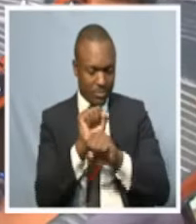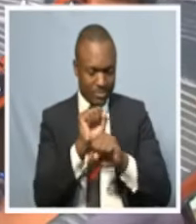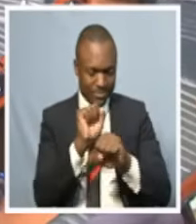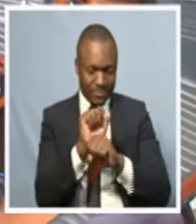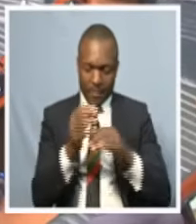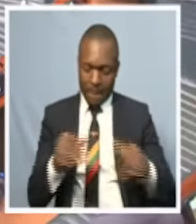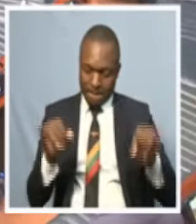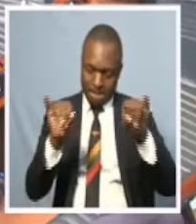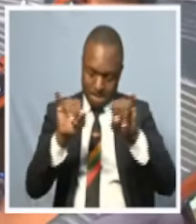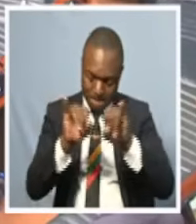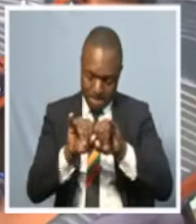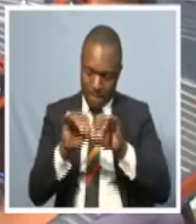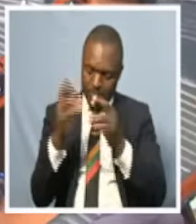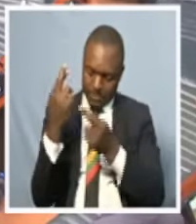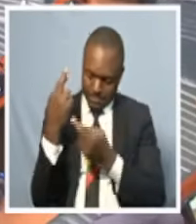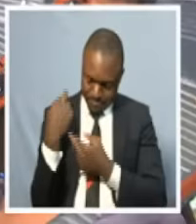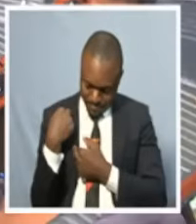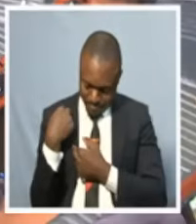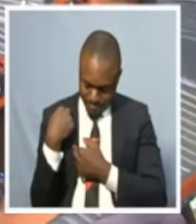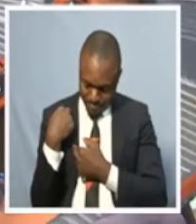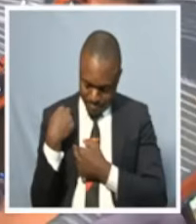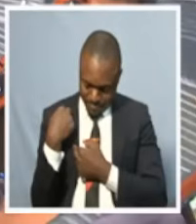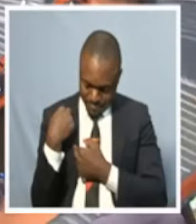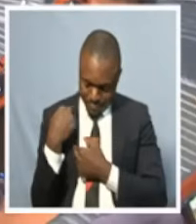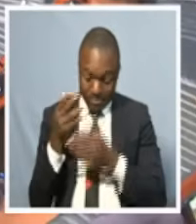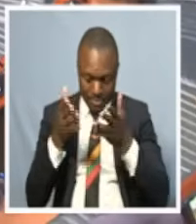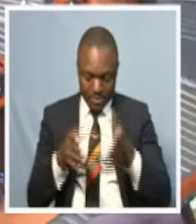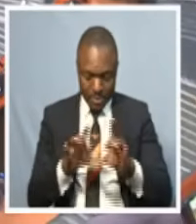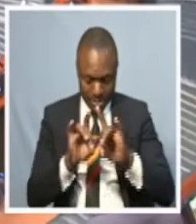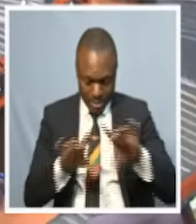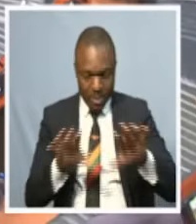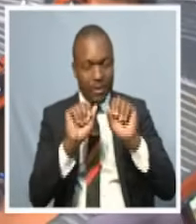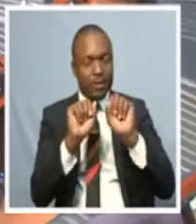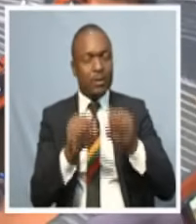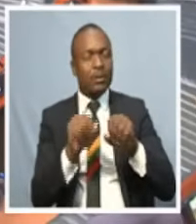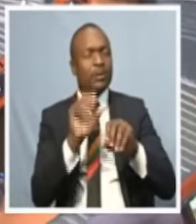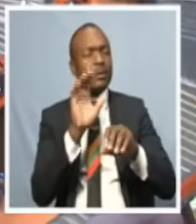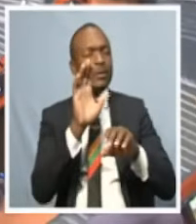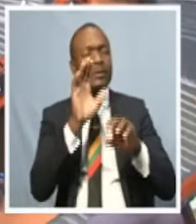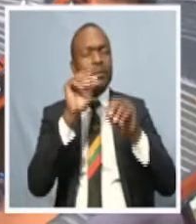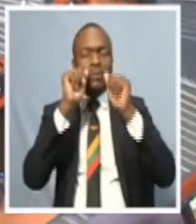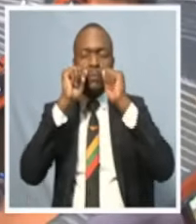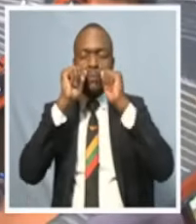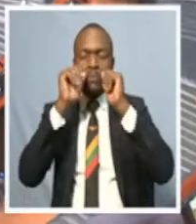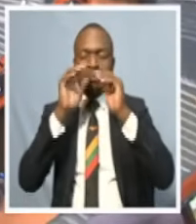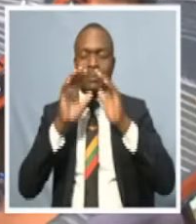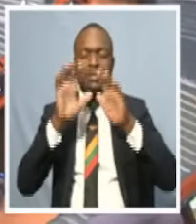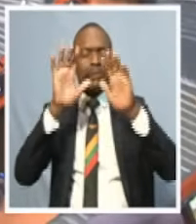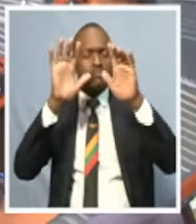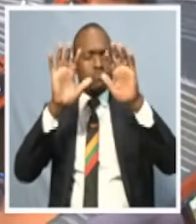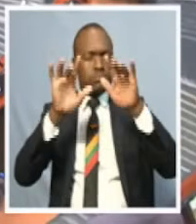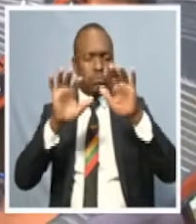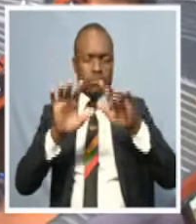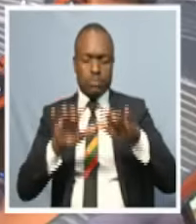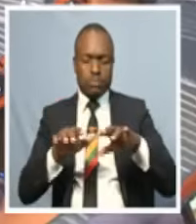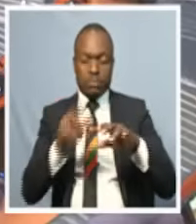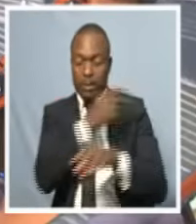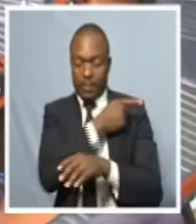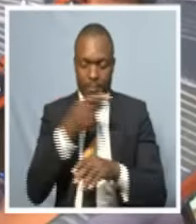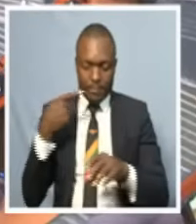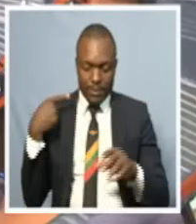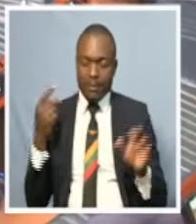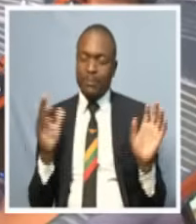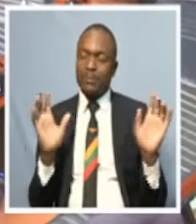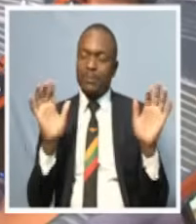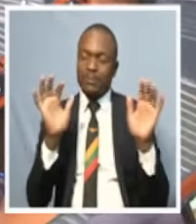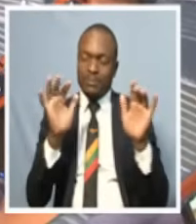of such important responsibilities in this land. Let your blessing descend upon us here in Parliament assembled,